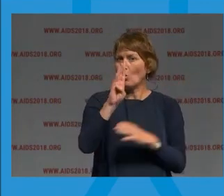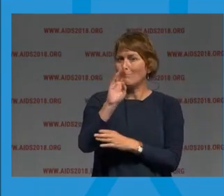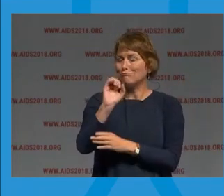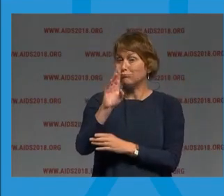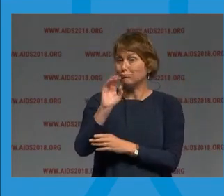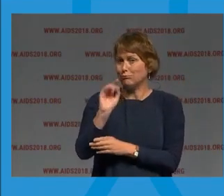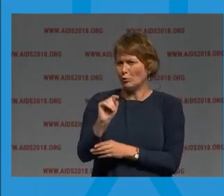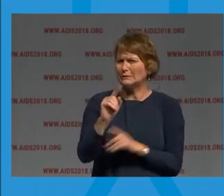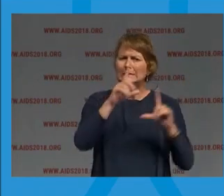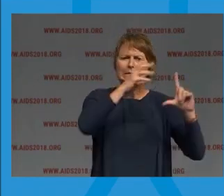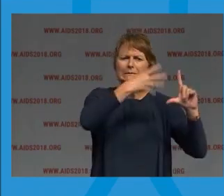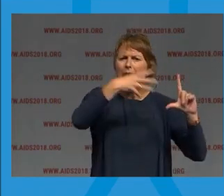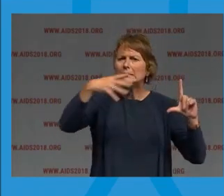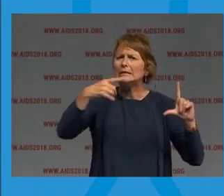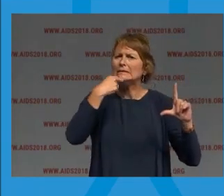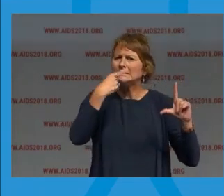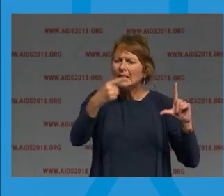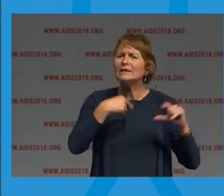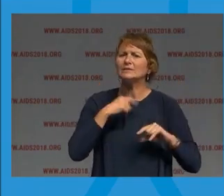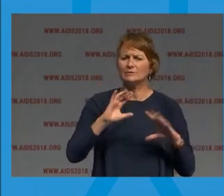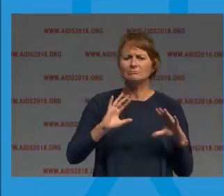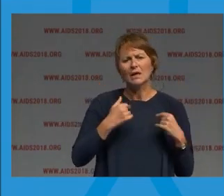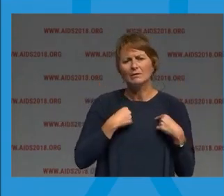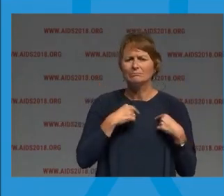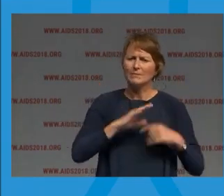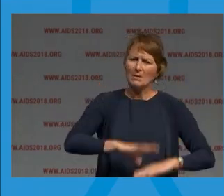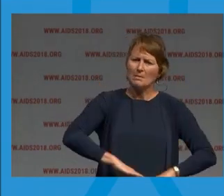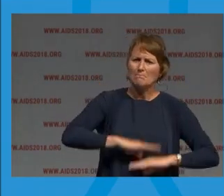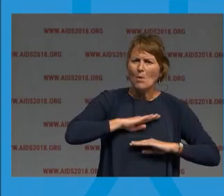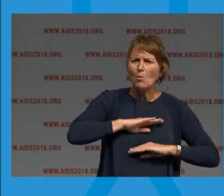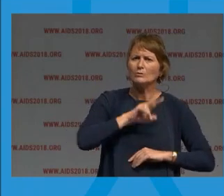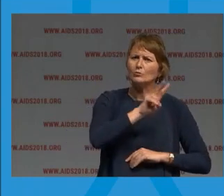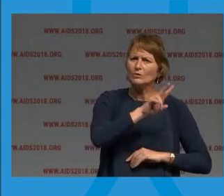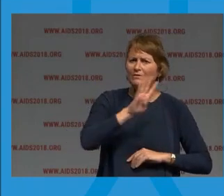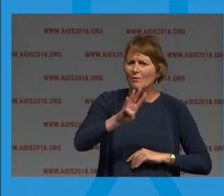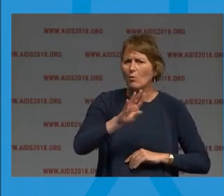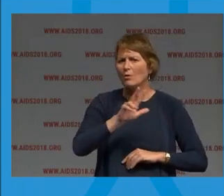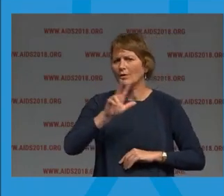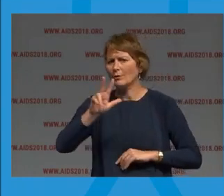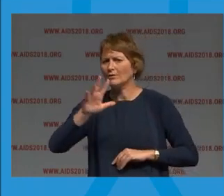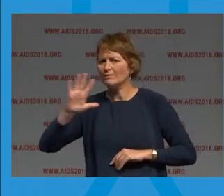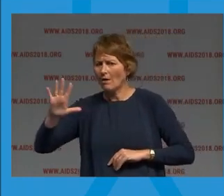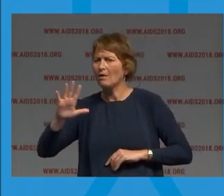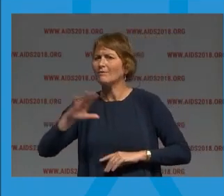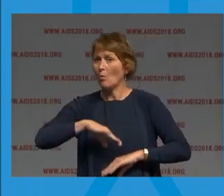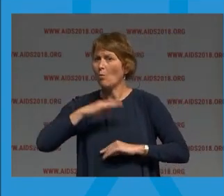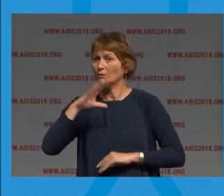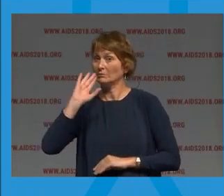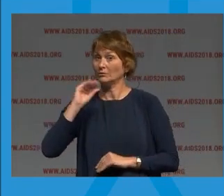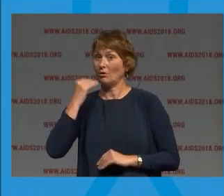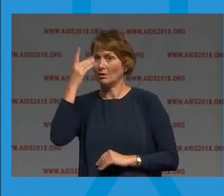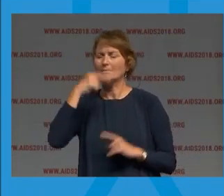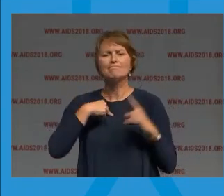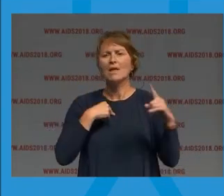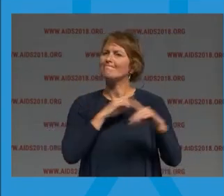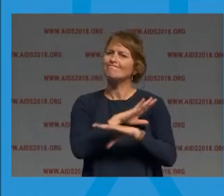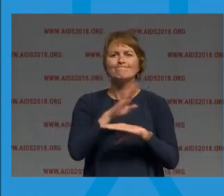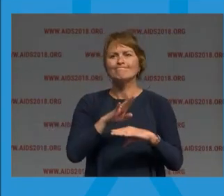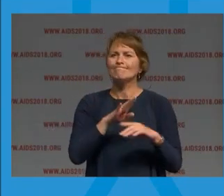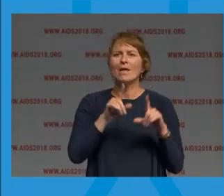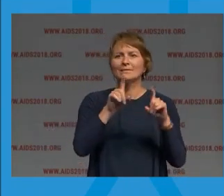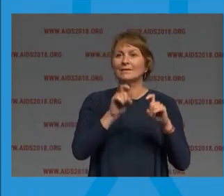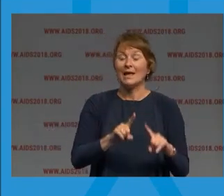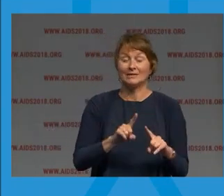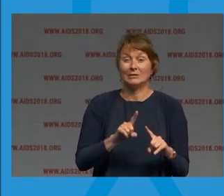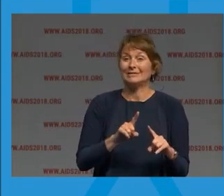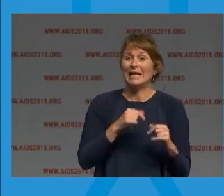to 35-year-old men continue to access HIV testing and treatment at very low,